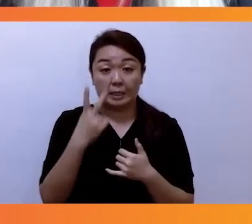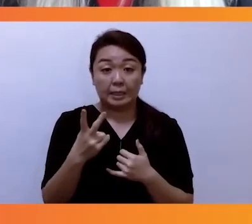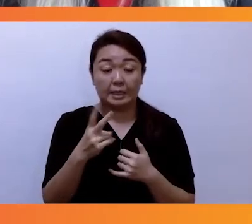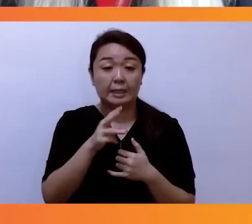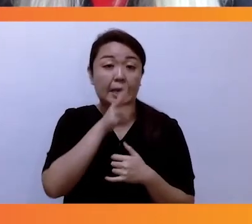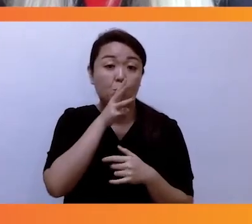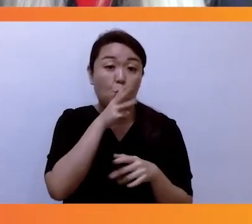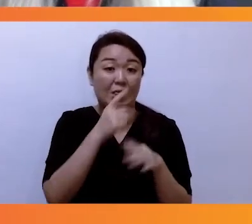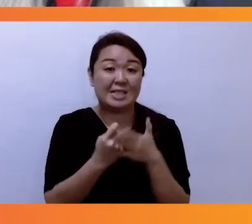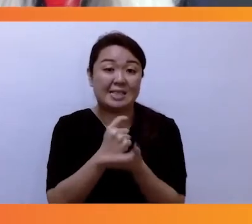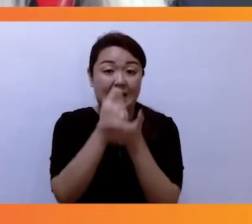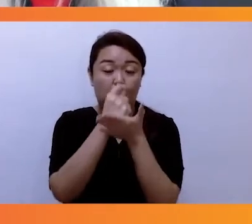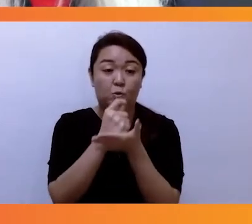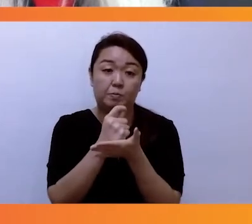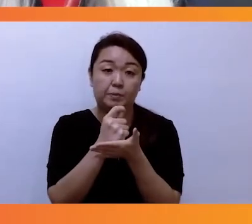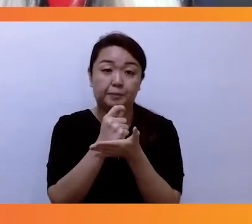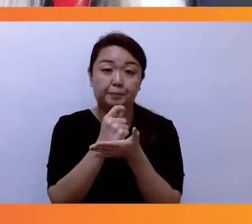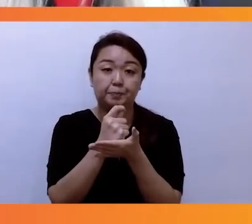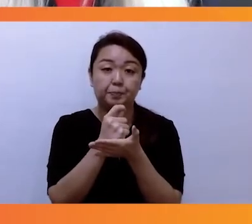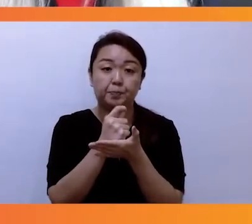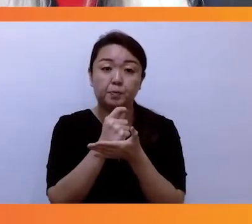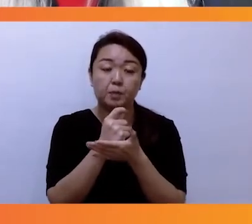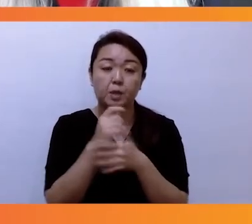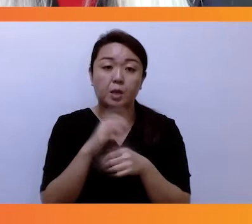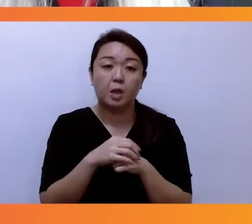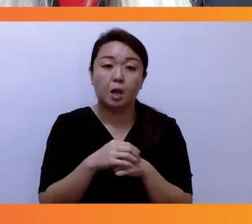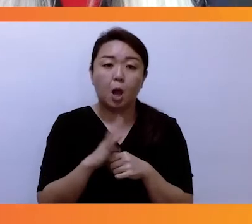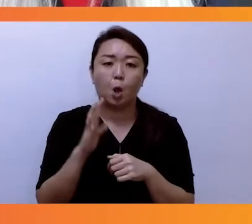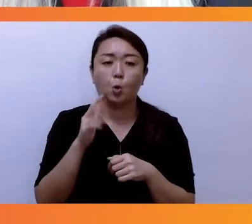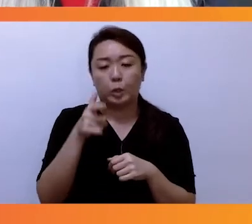the aquatic therapy